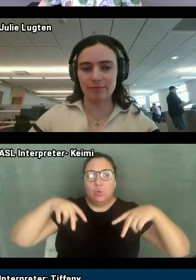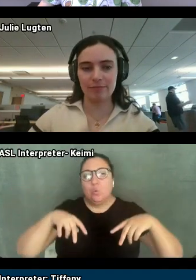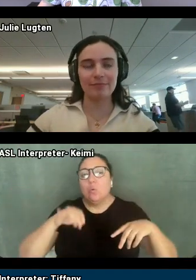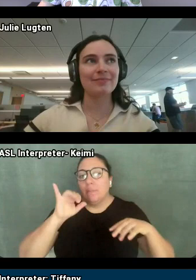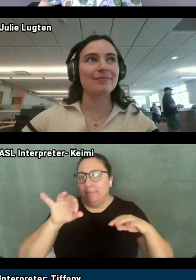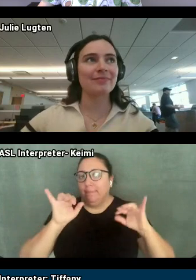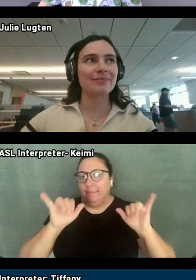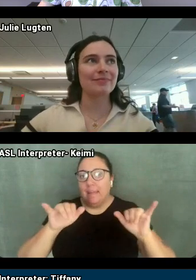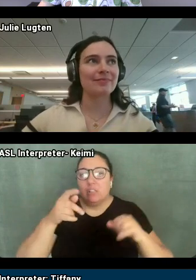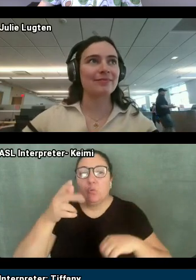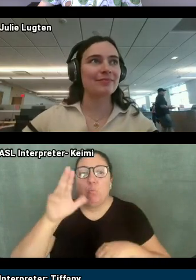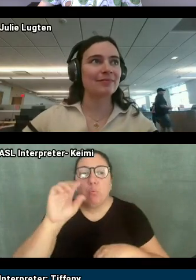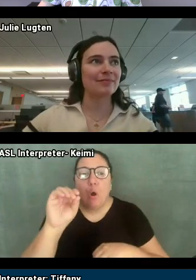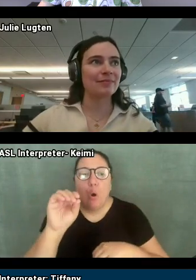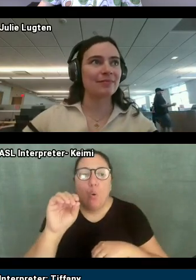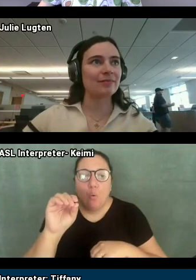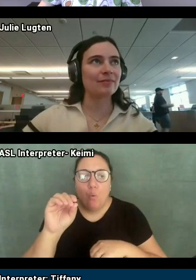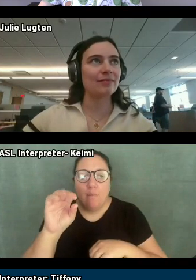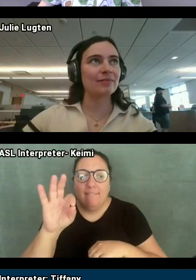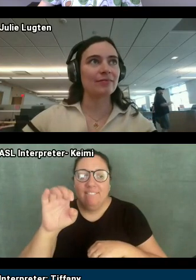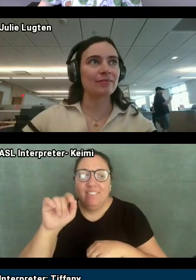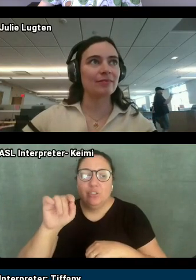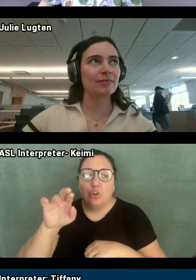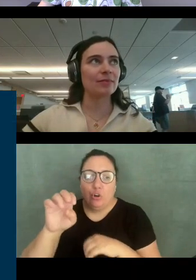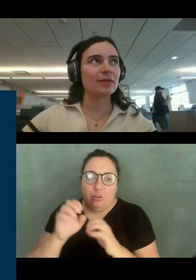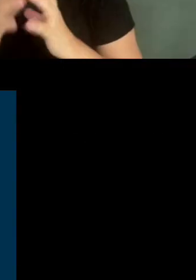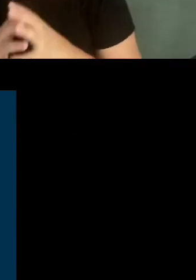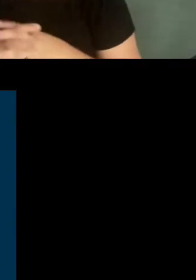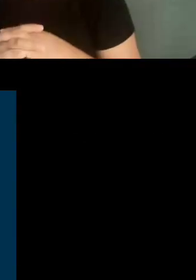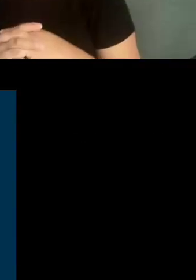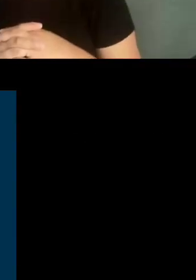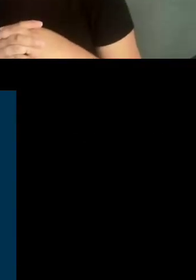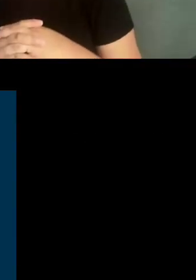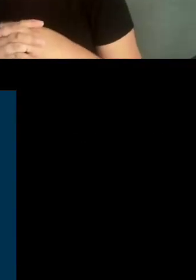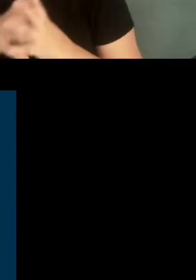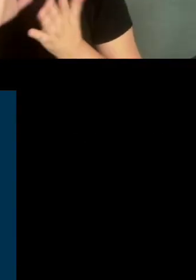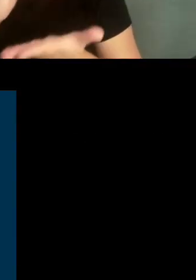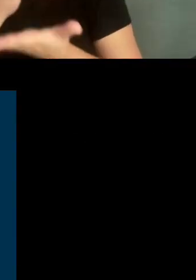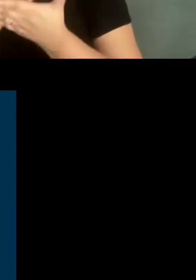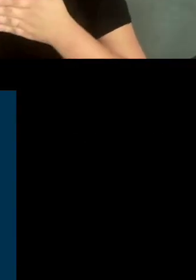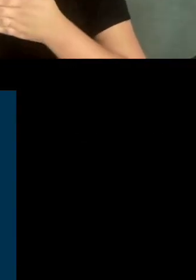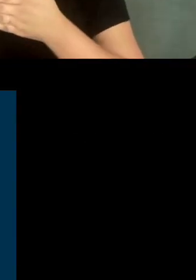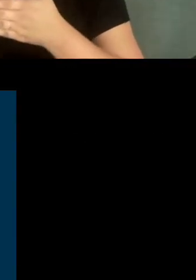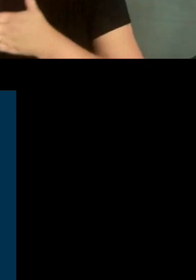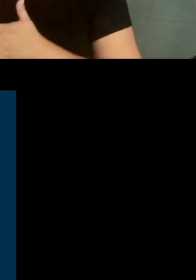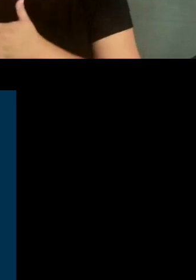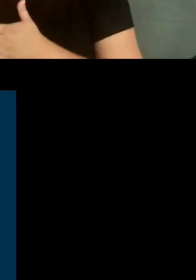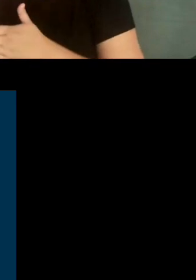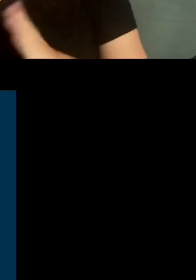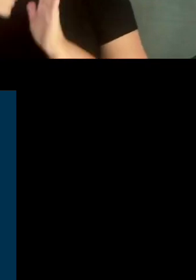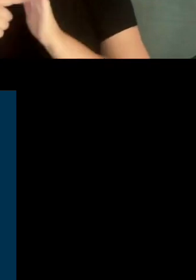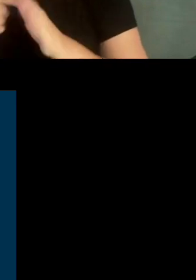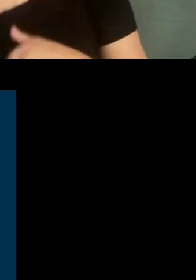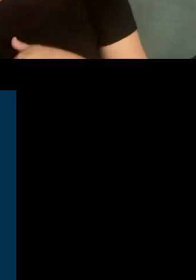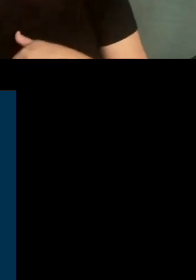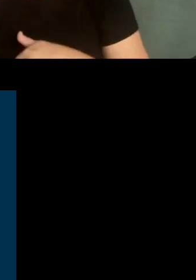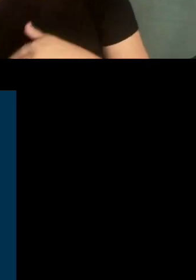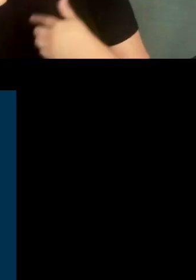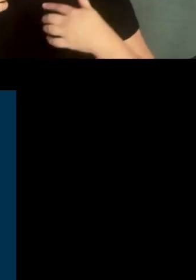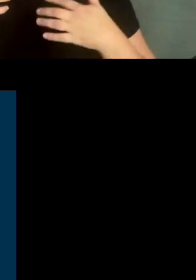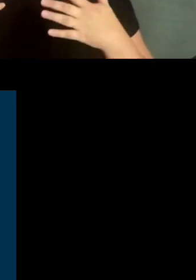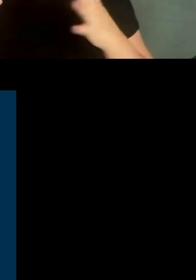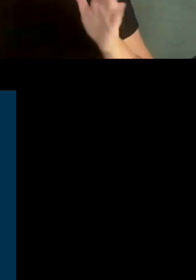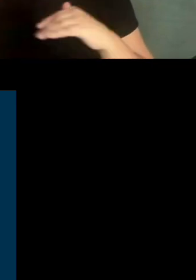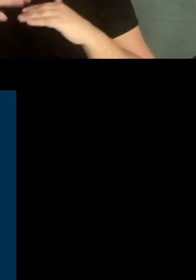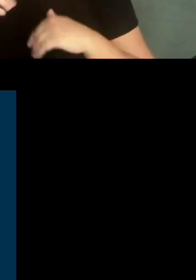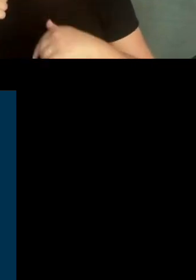pro feature. So I can, I'll stop sharing. Julie can show you that one better than I can.